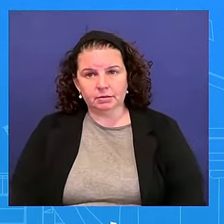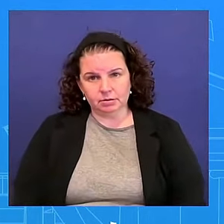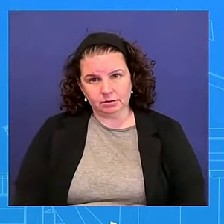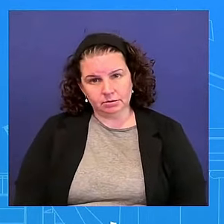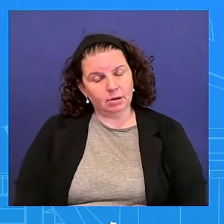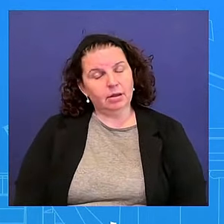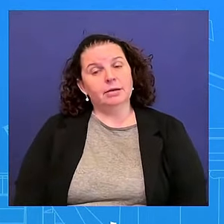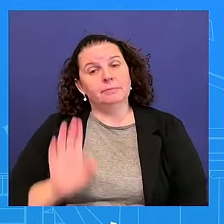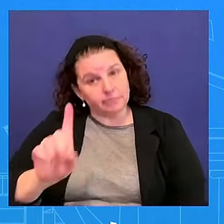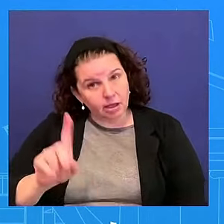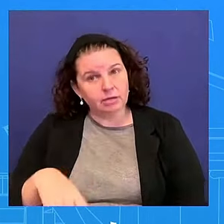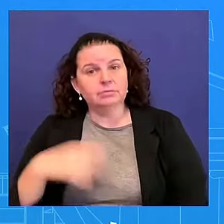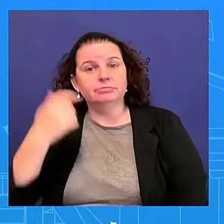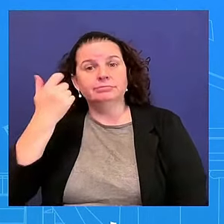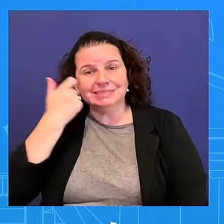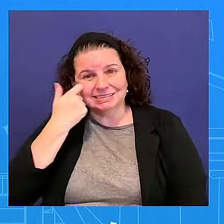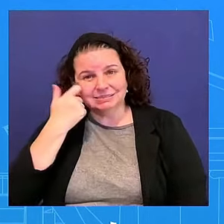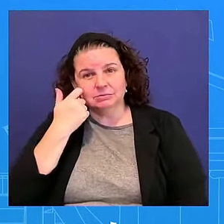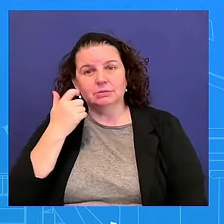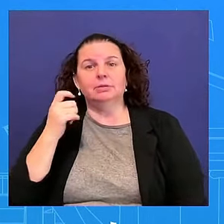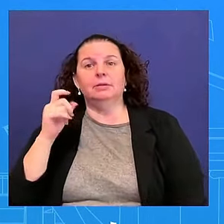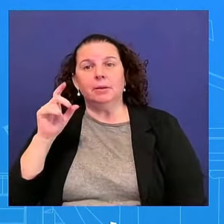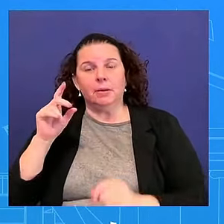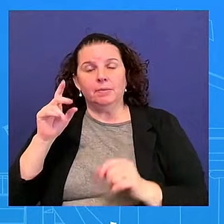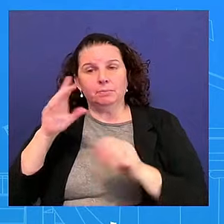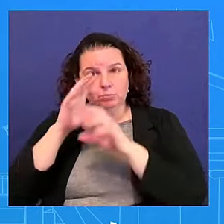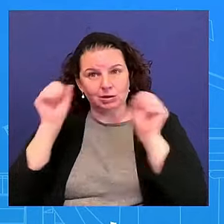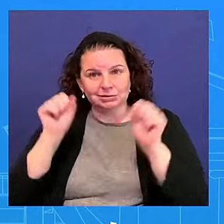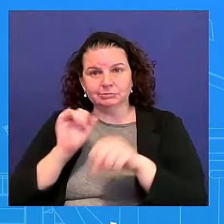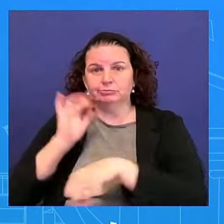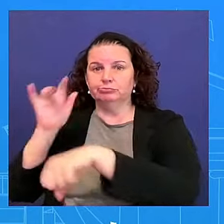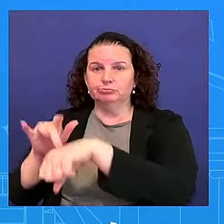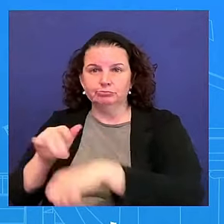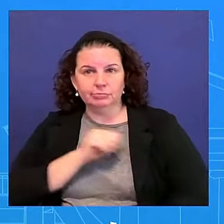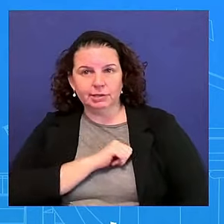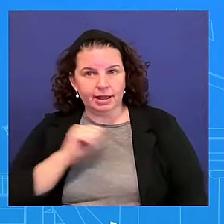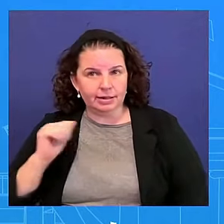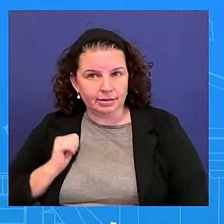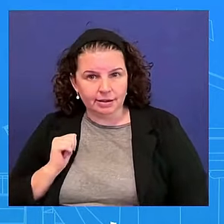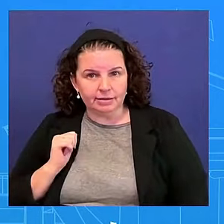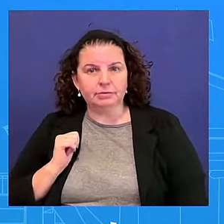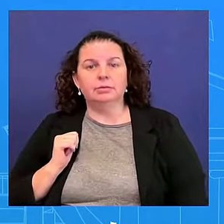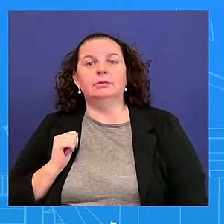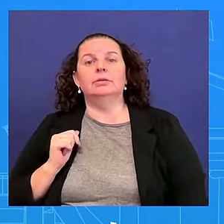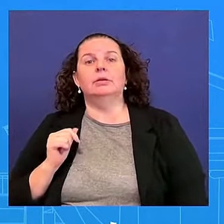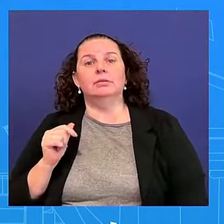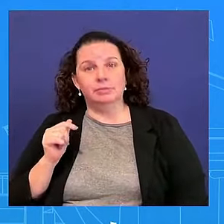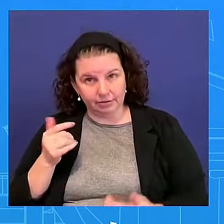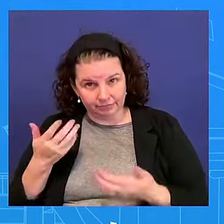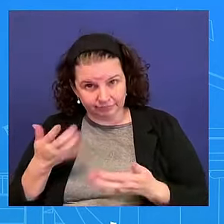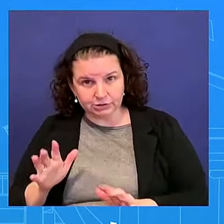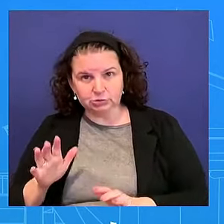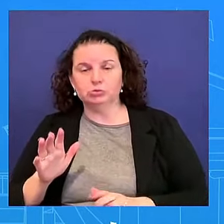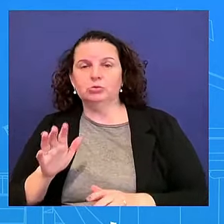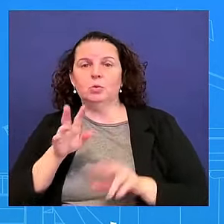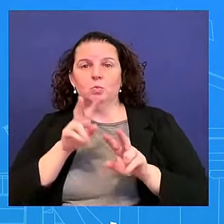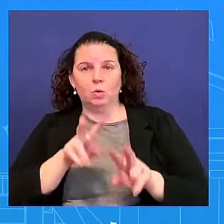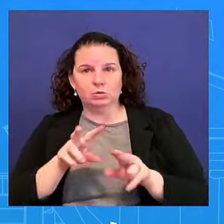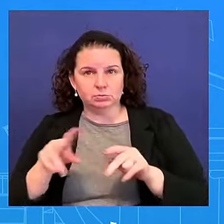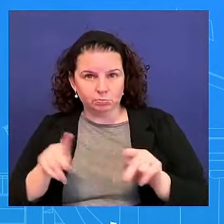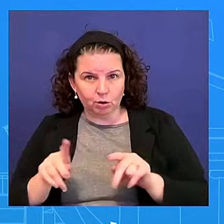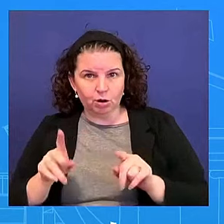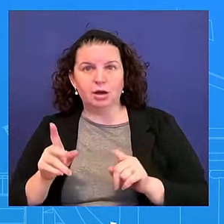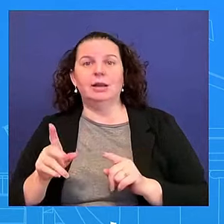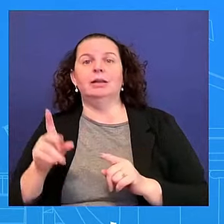when he went to Atlanta right after the watch party, he literally did a rope line. Some of your colleagues were there. Some